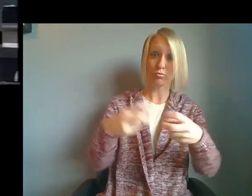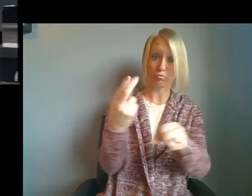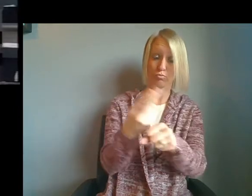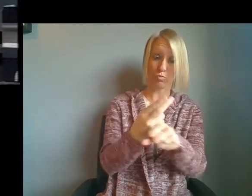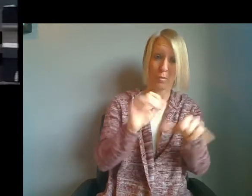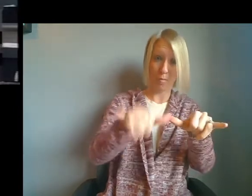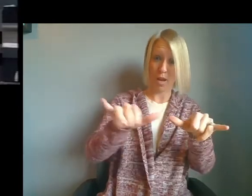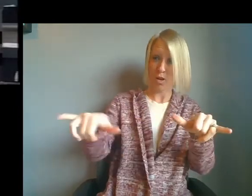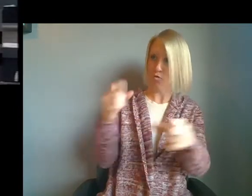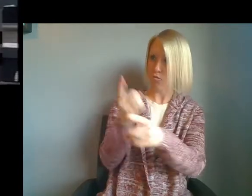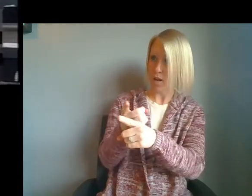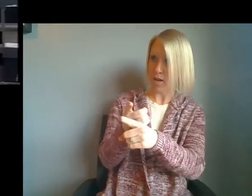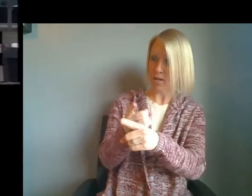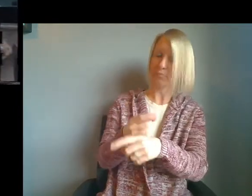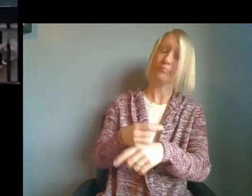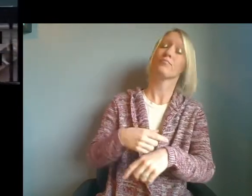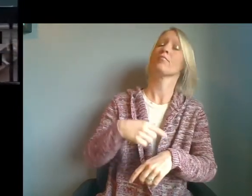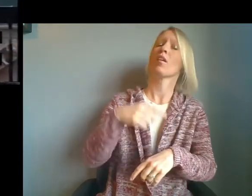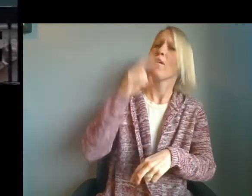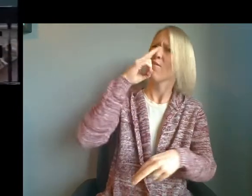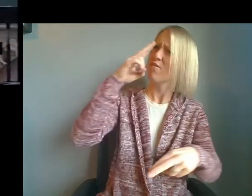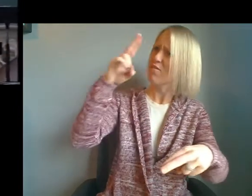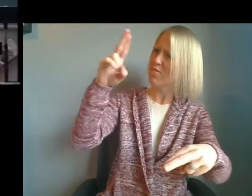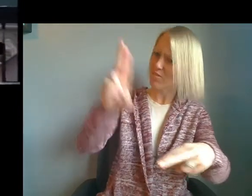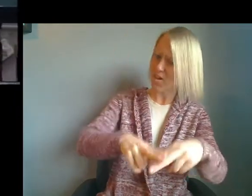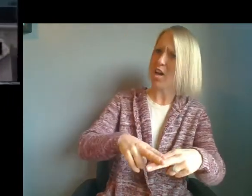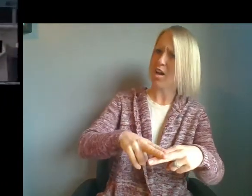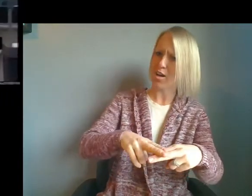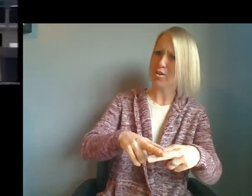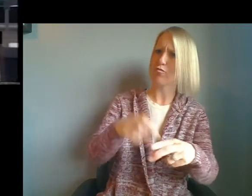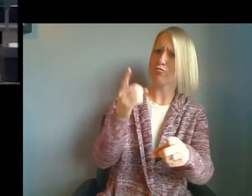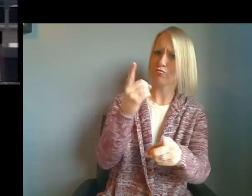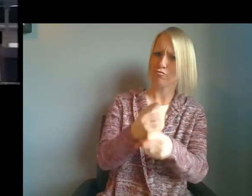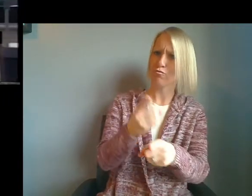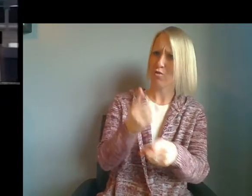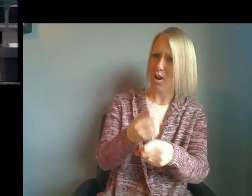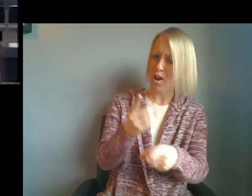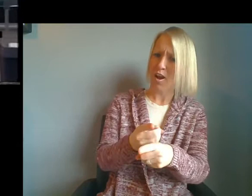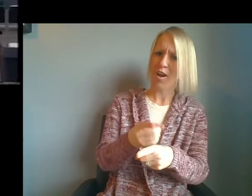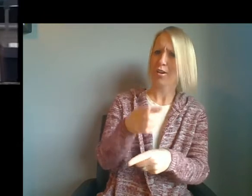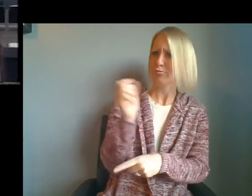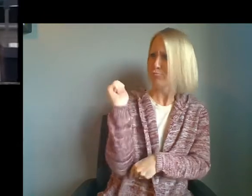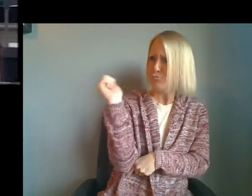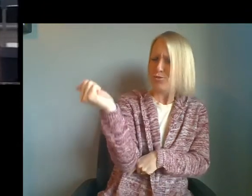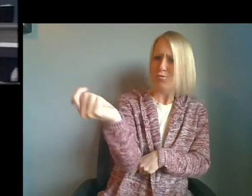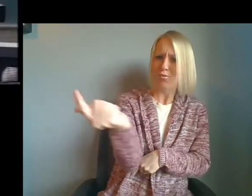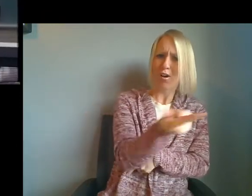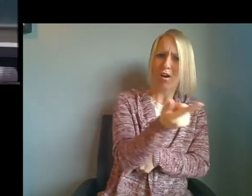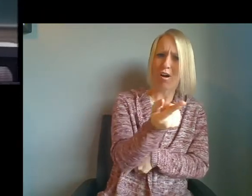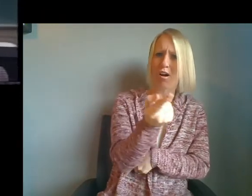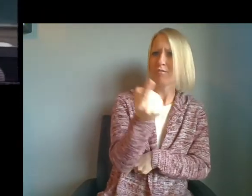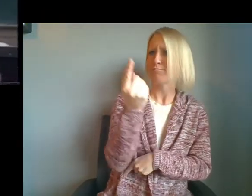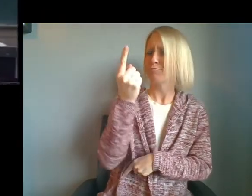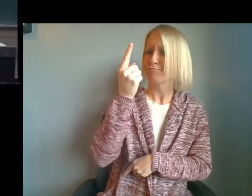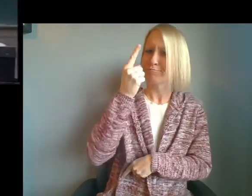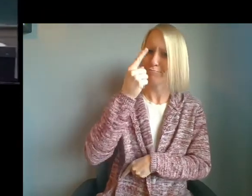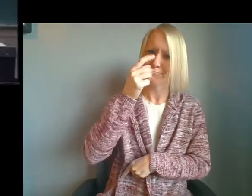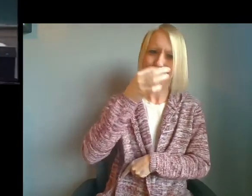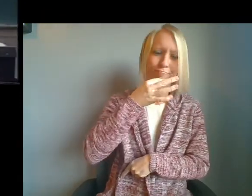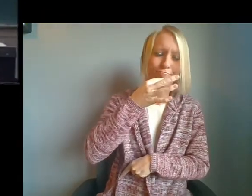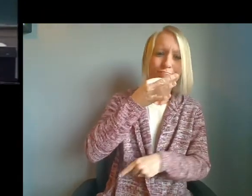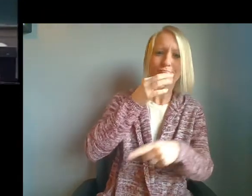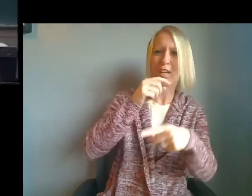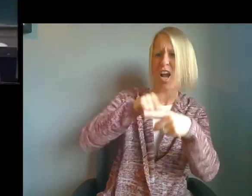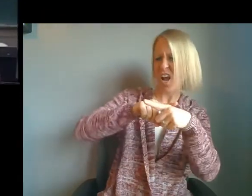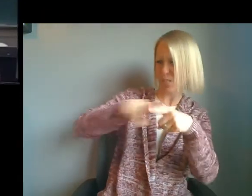But patterning is something that you people are experts with by now. And I know we like to make patterns, and you like